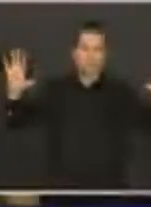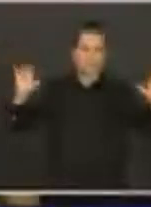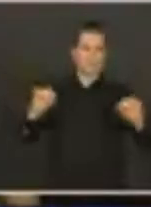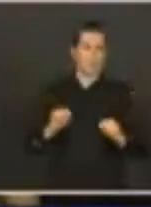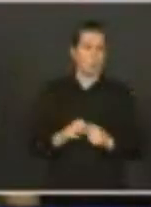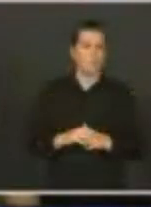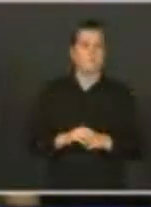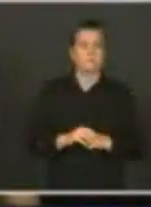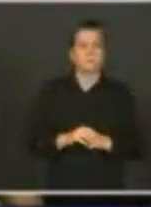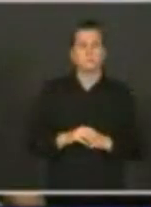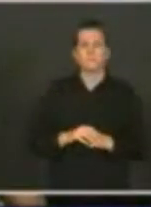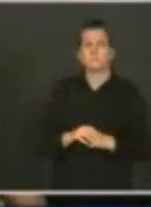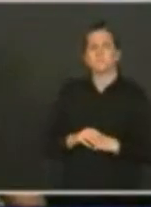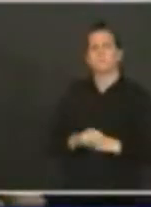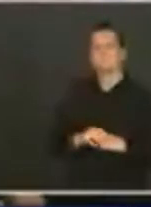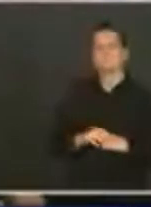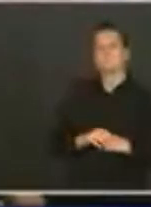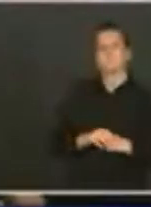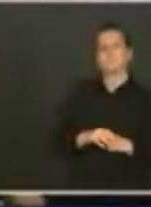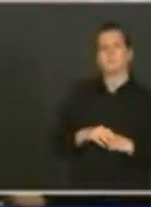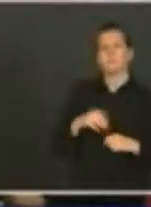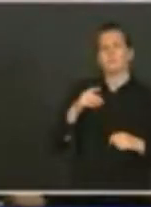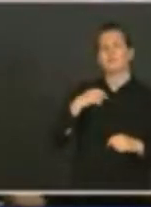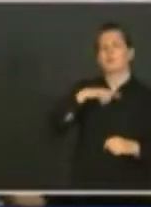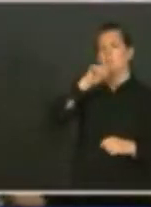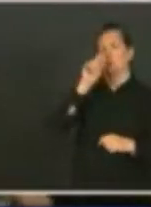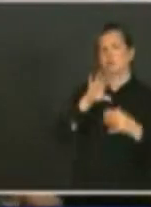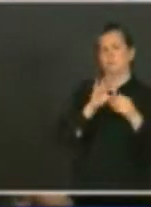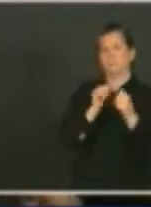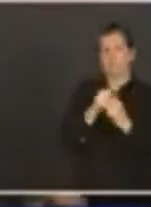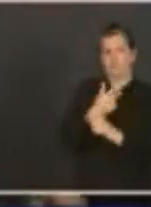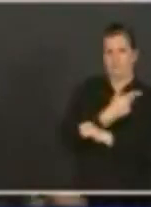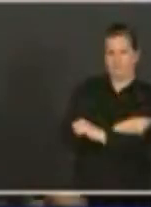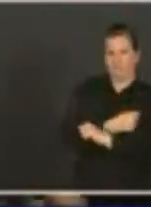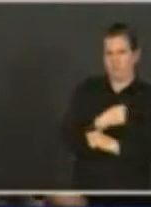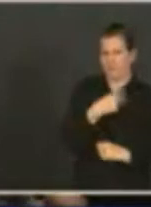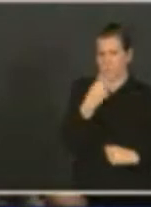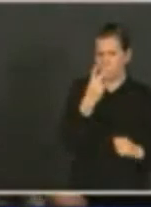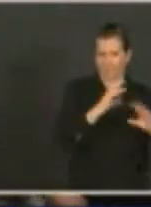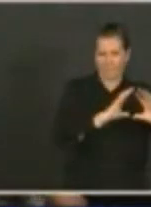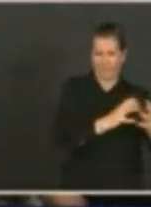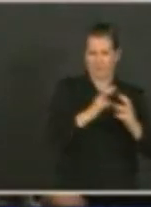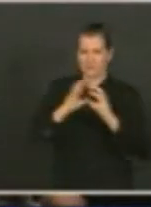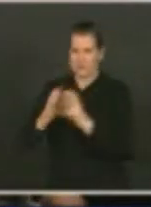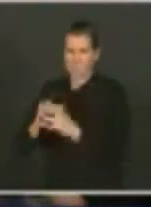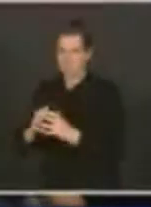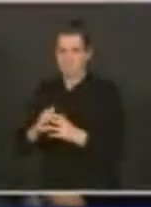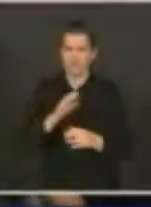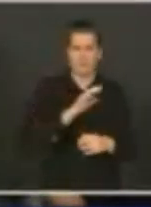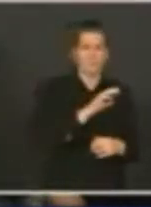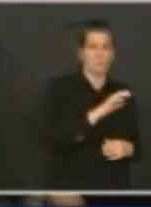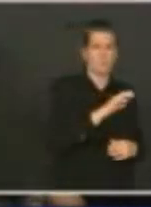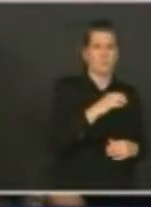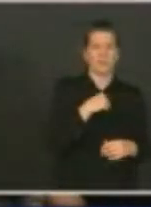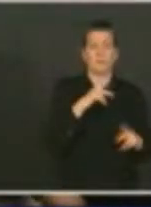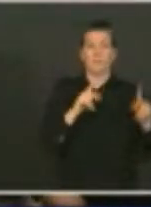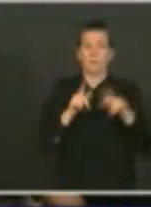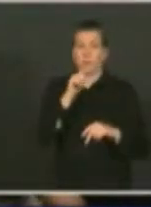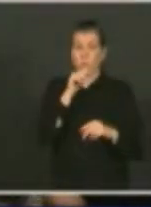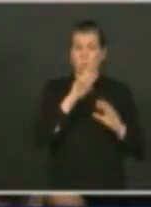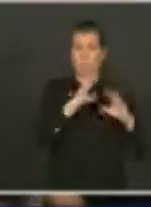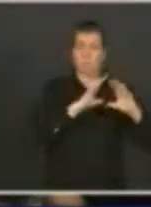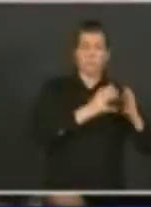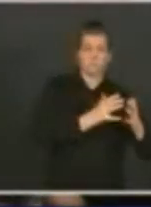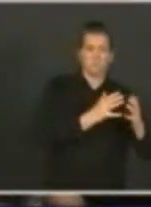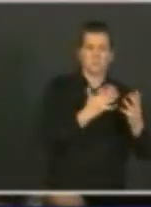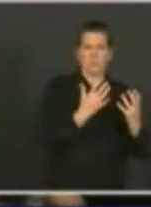It's an intriguing proposition because there's roughly 2 groups of people who are vocal about their concerns about vaccines. You've got folks who question